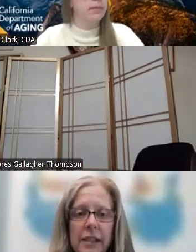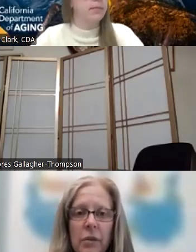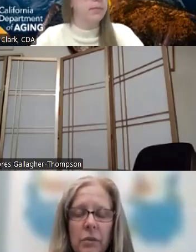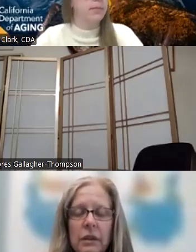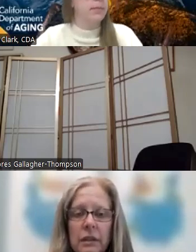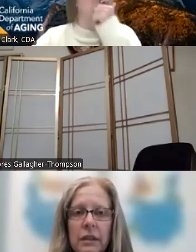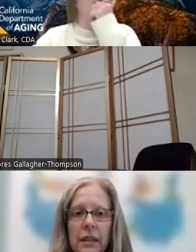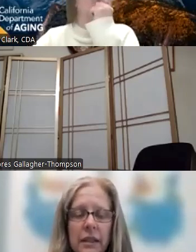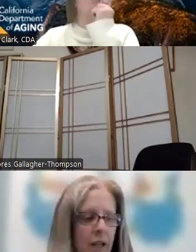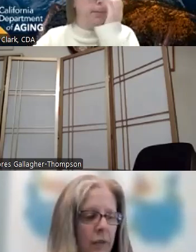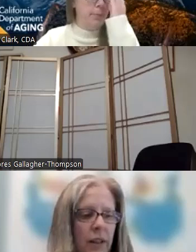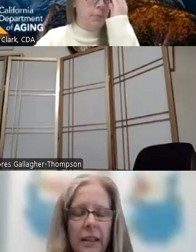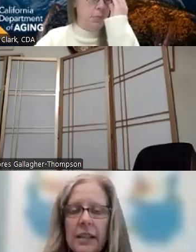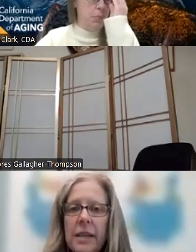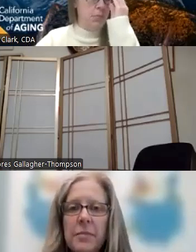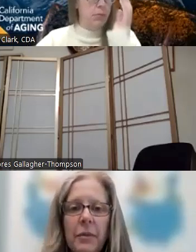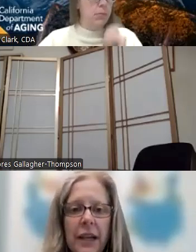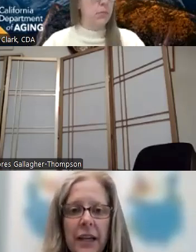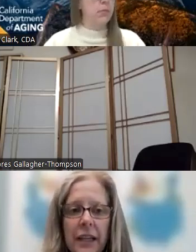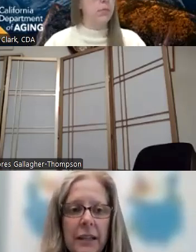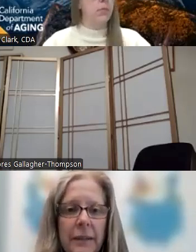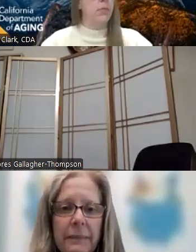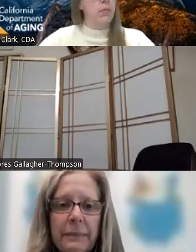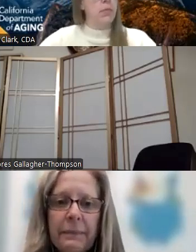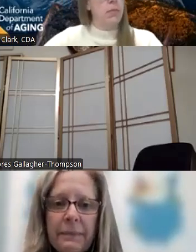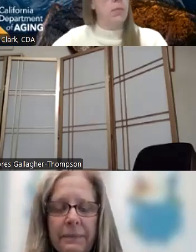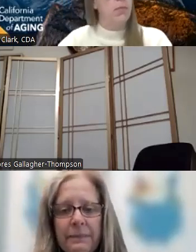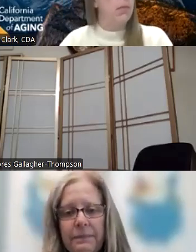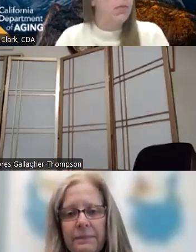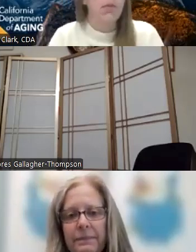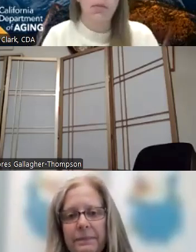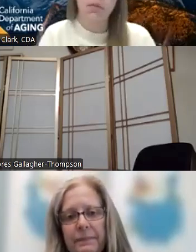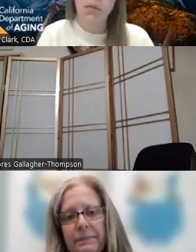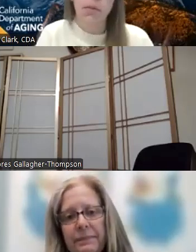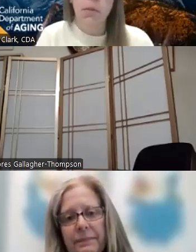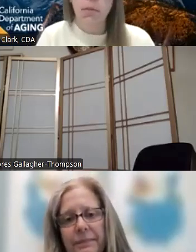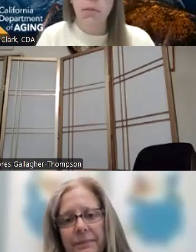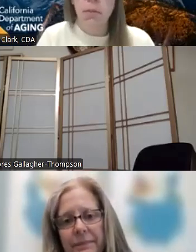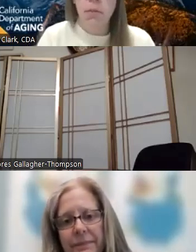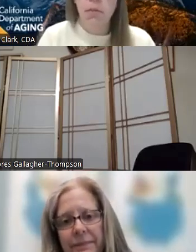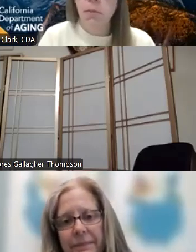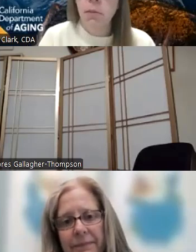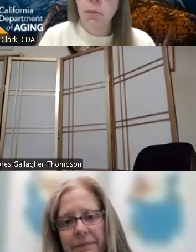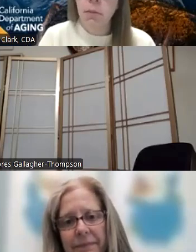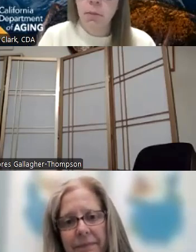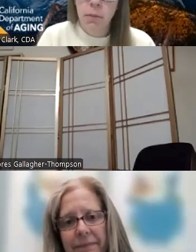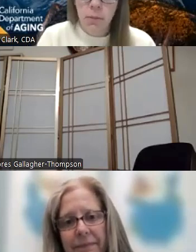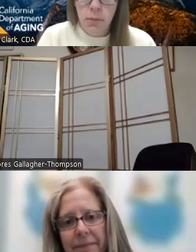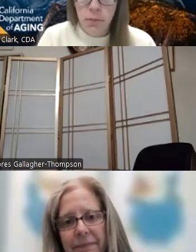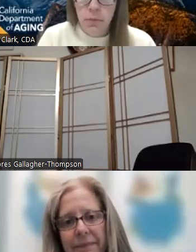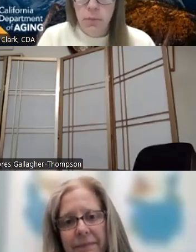services. So that's kind of one of the Well, it's things that really keeps me awake at night. It's really like, it's sort of my question. What is an